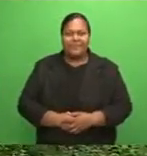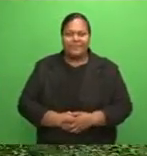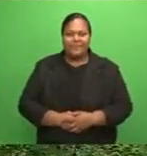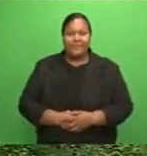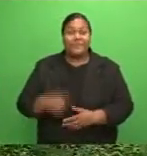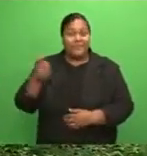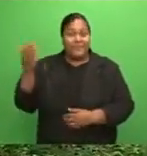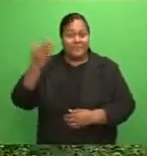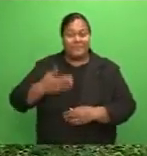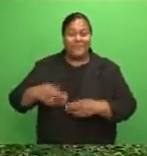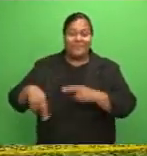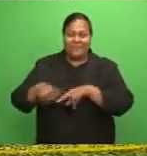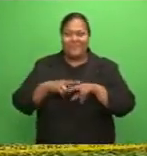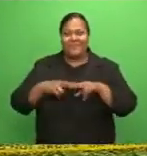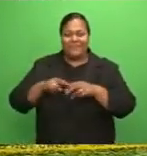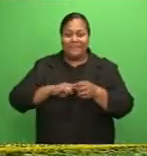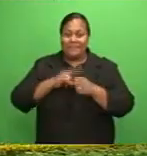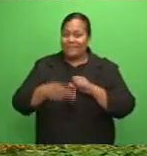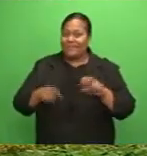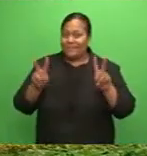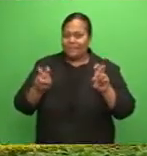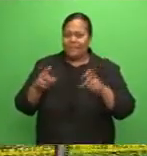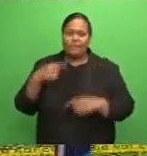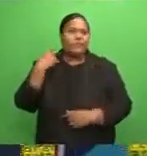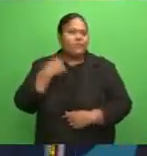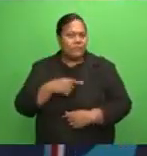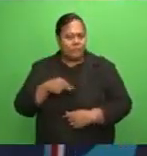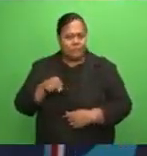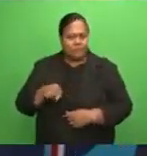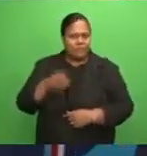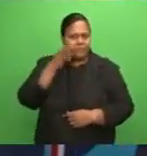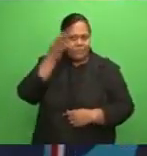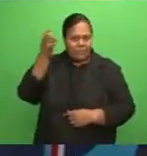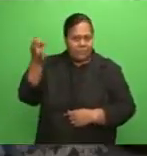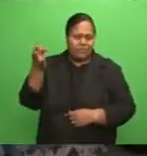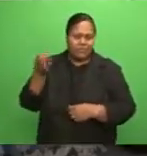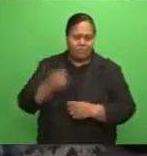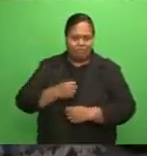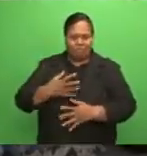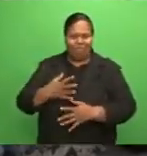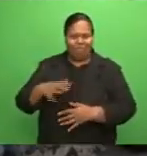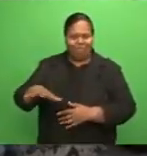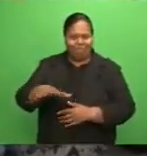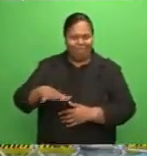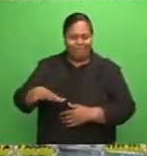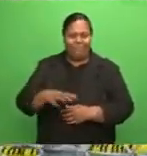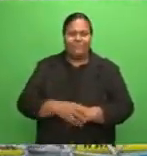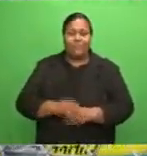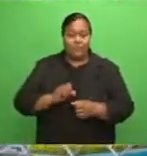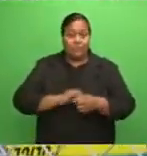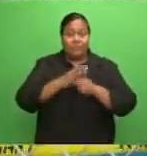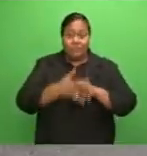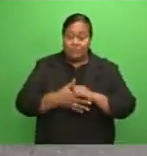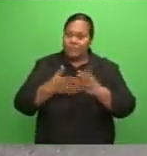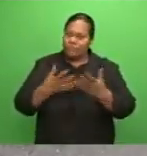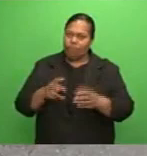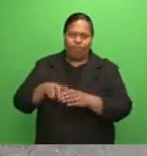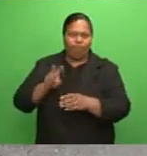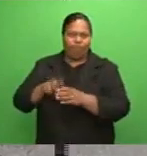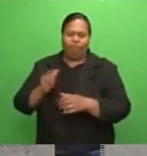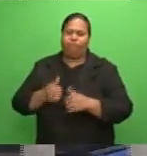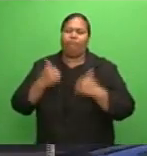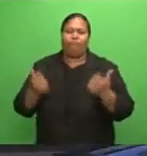Good evening, Fiji. In this bulletin, alleged murder leaves Kambisi residents in shock. COVID-19, a job killer, says